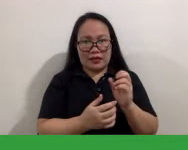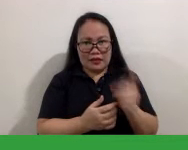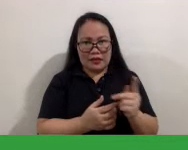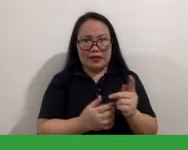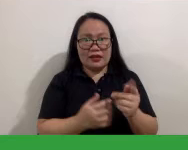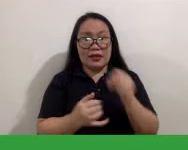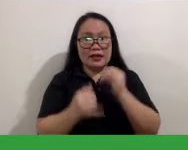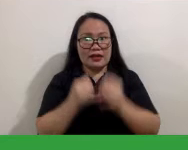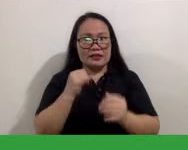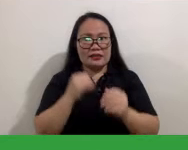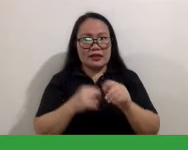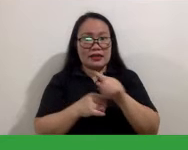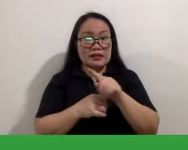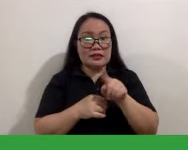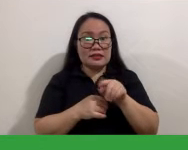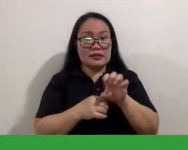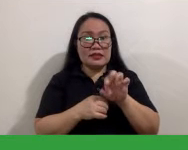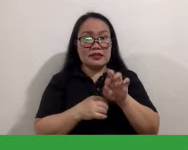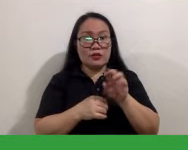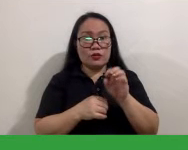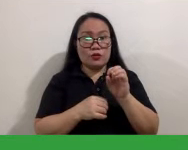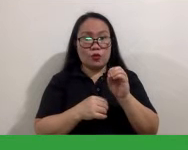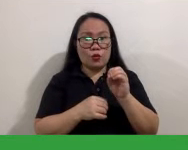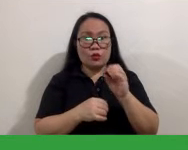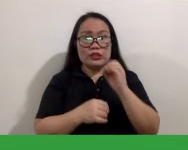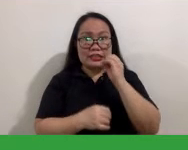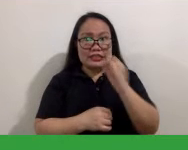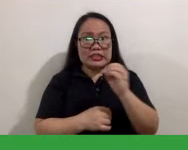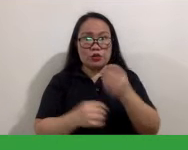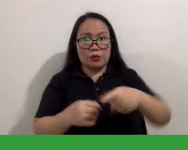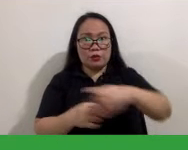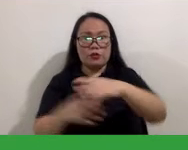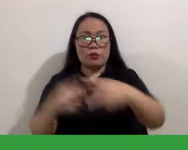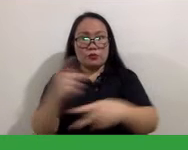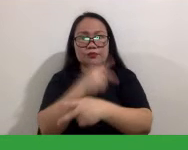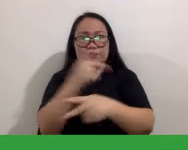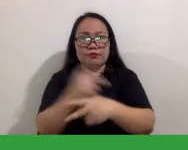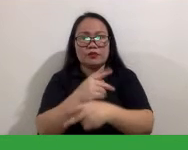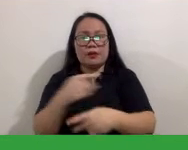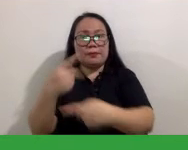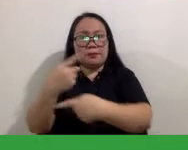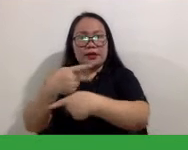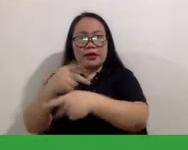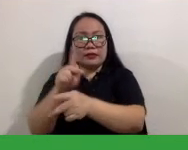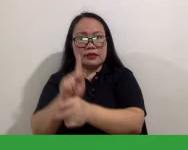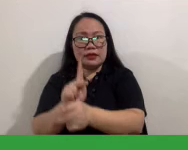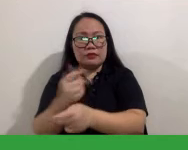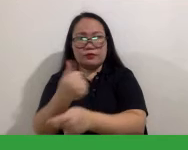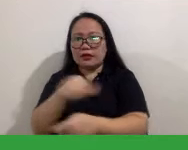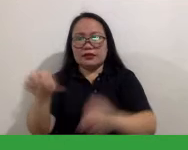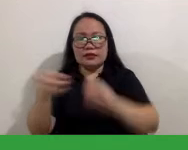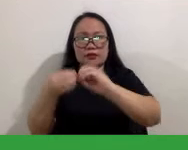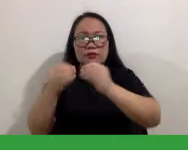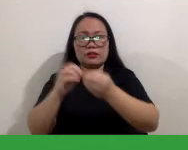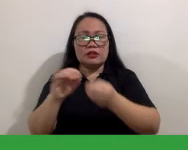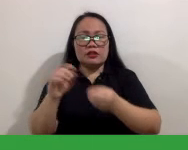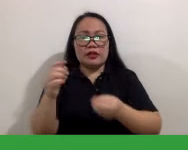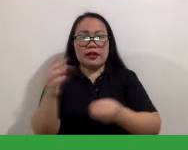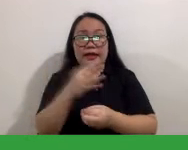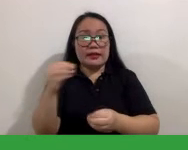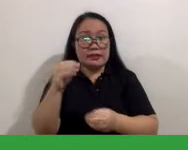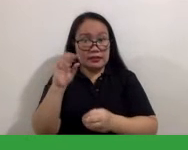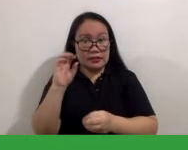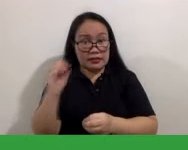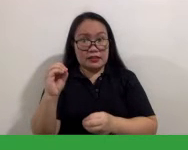Okay, so let's have the zero property of multiplication. The product of any number and 0 is always equal to